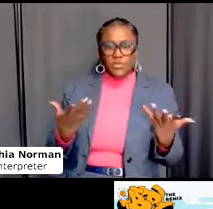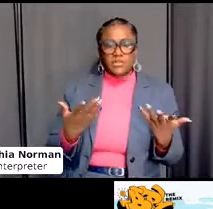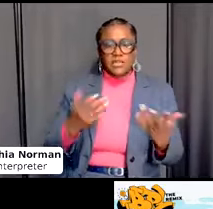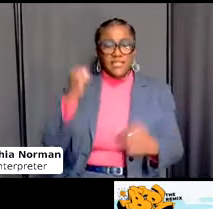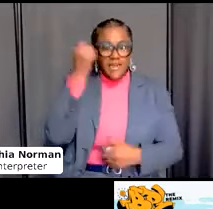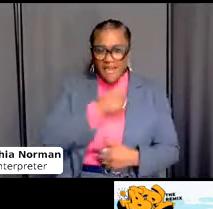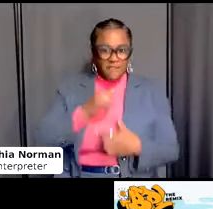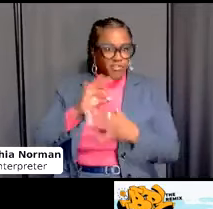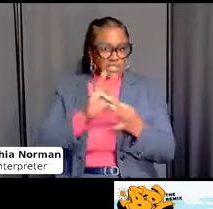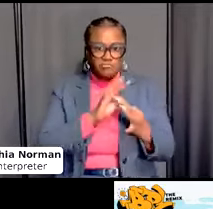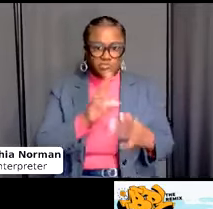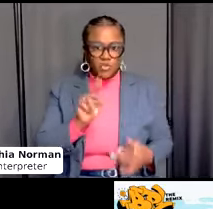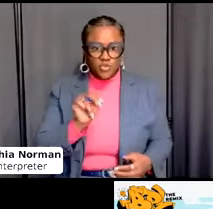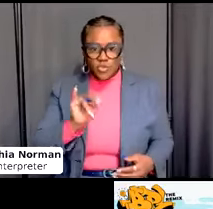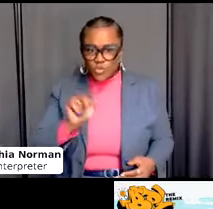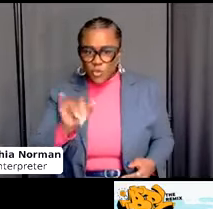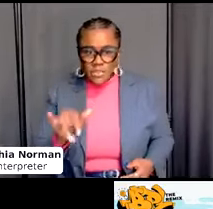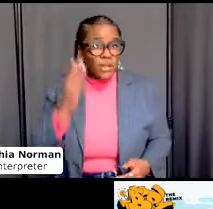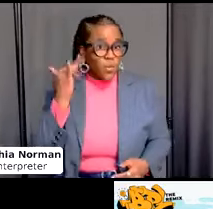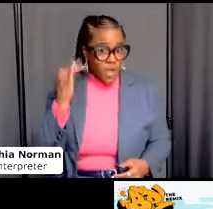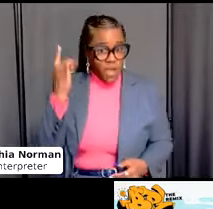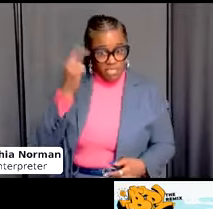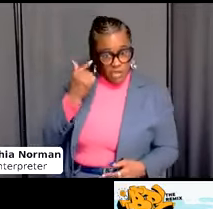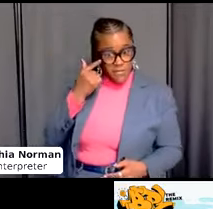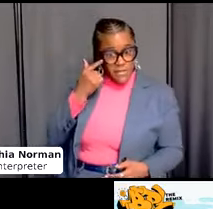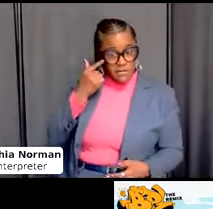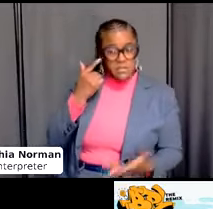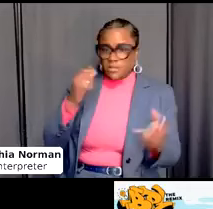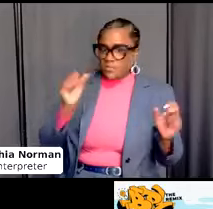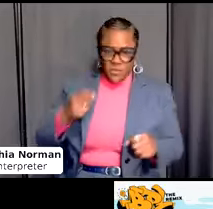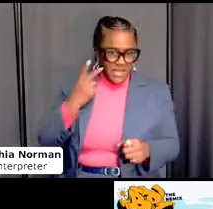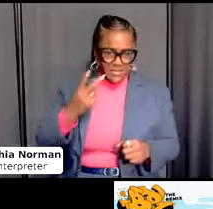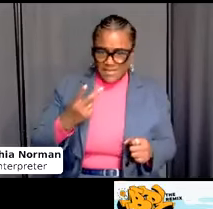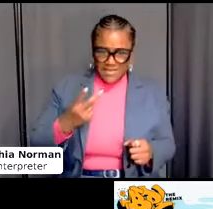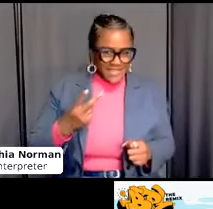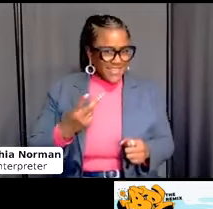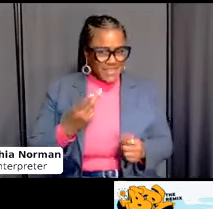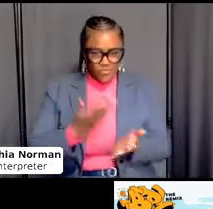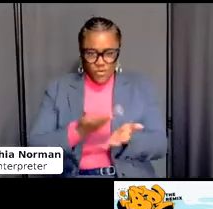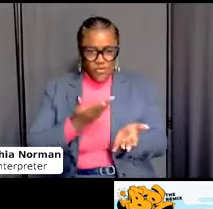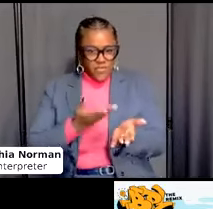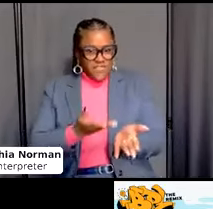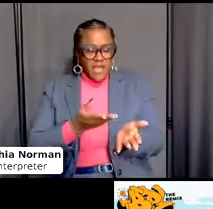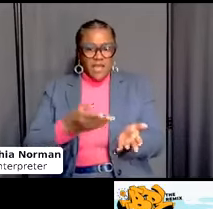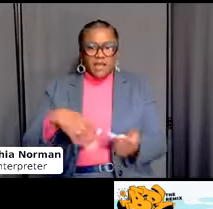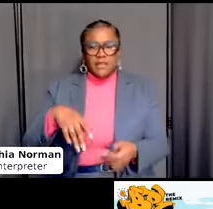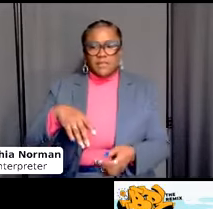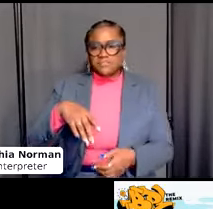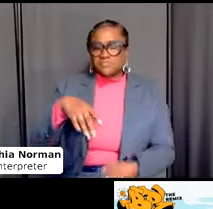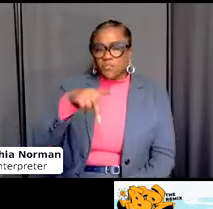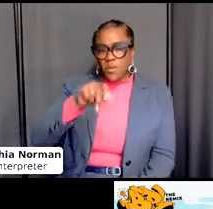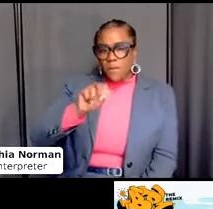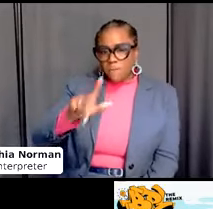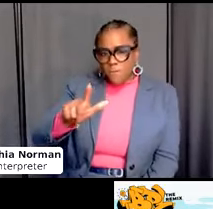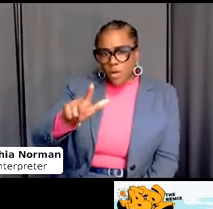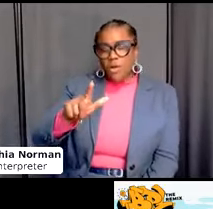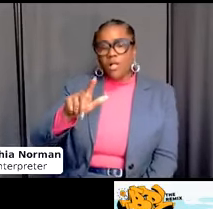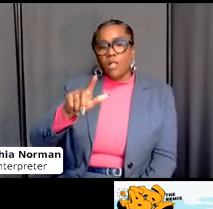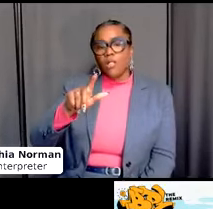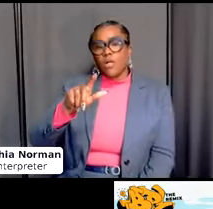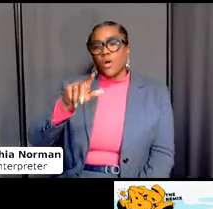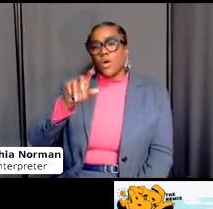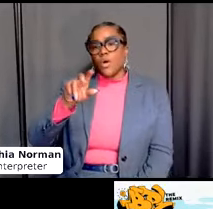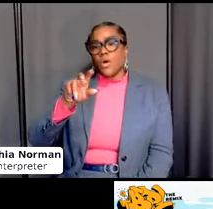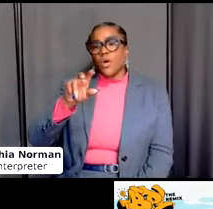African unity, because the government forces, and we could see it even with like things that like Paul Kagame, the leader, the president of Rwanda,